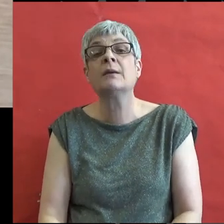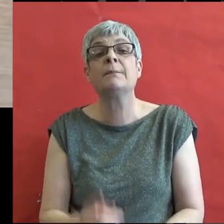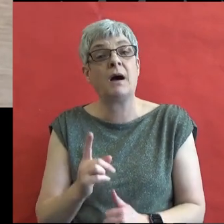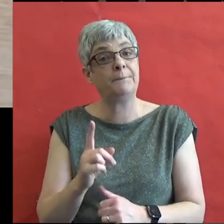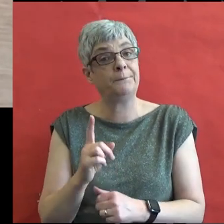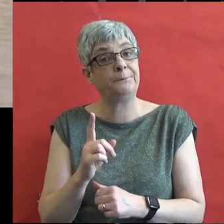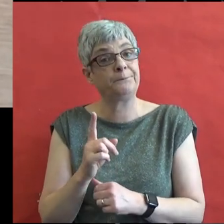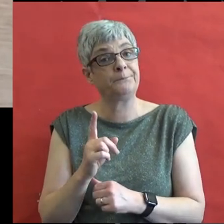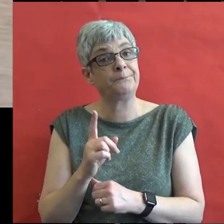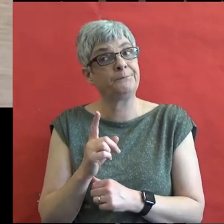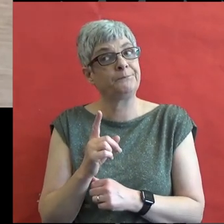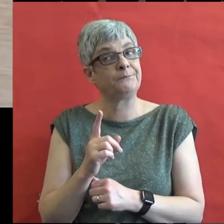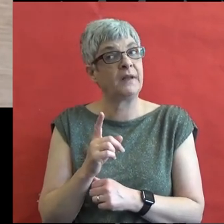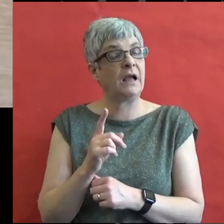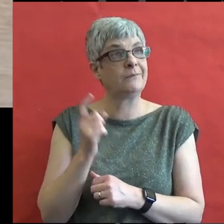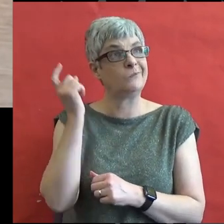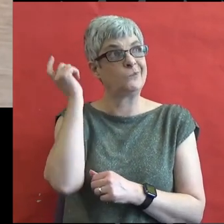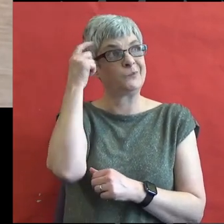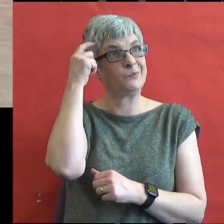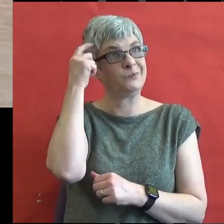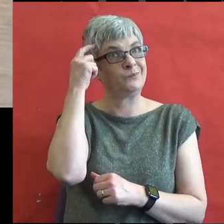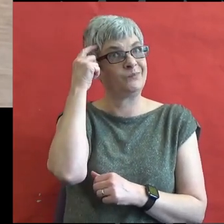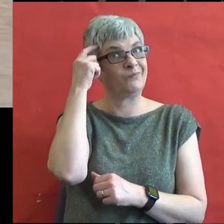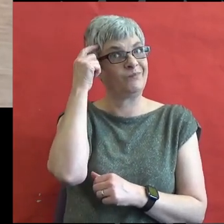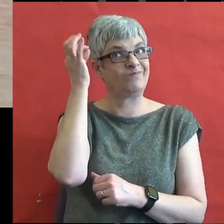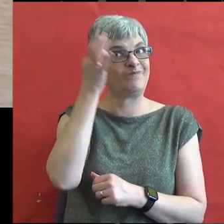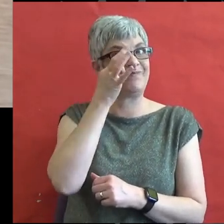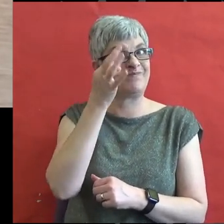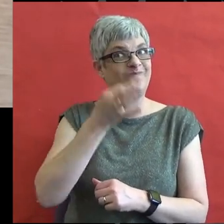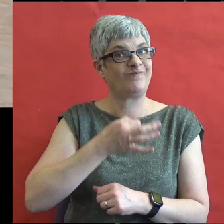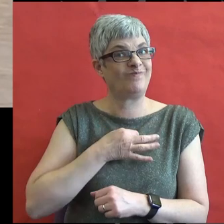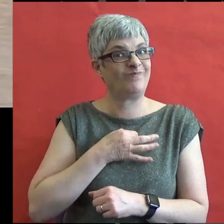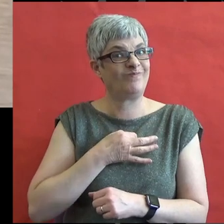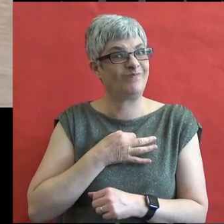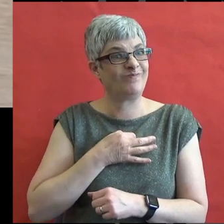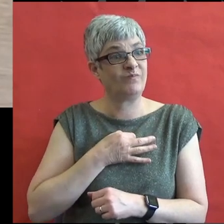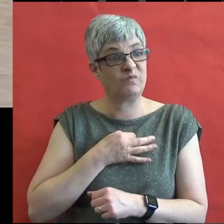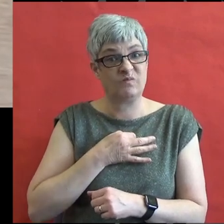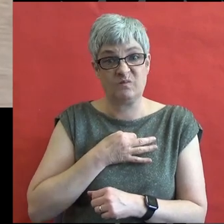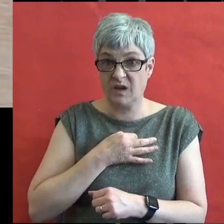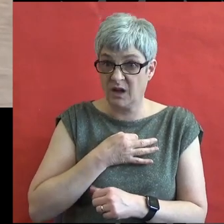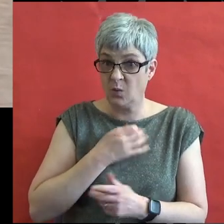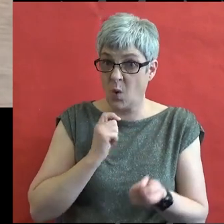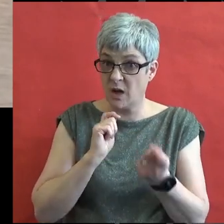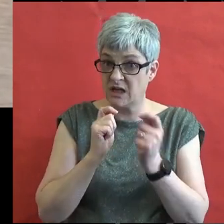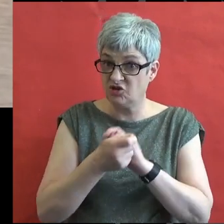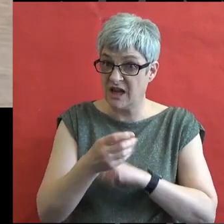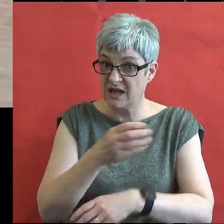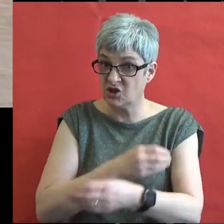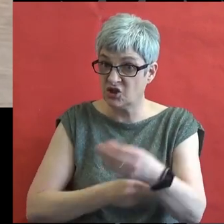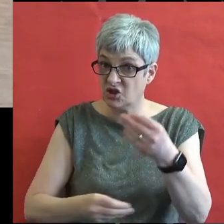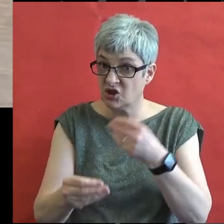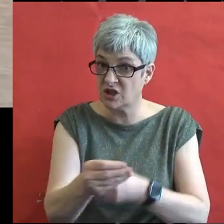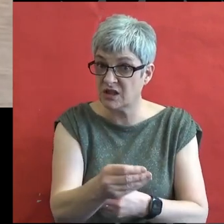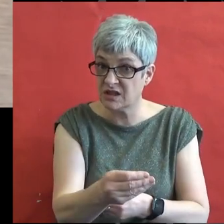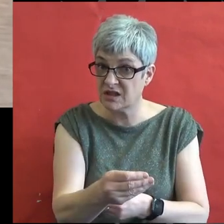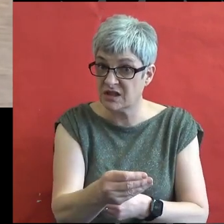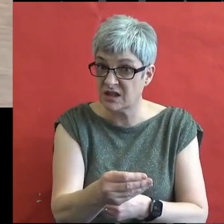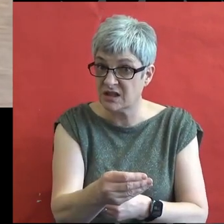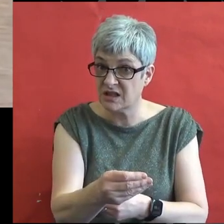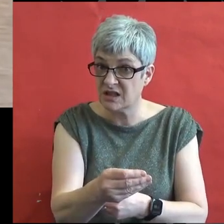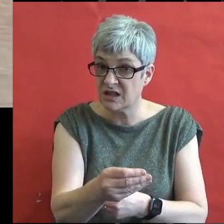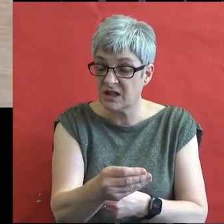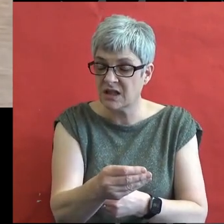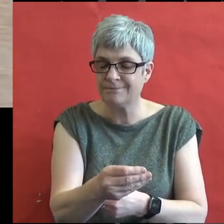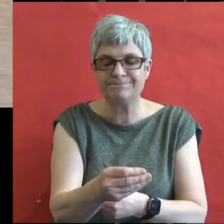then a wee voice comes into my head asking, well, would you like to change places with your sister? And of